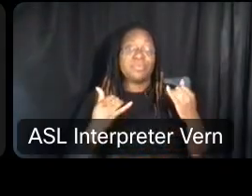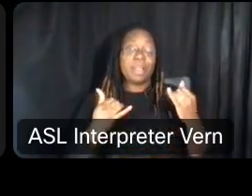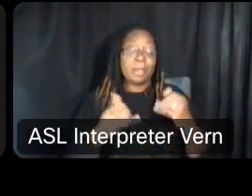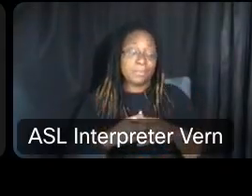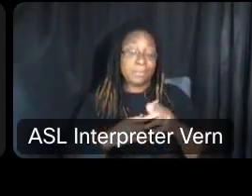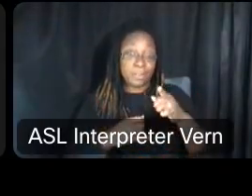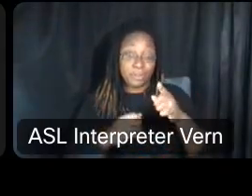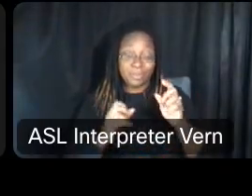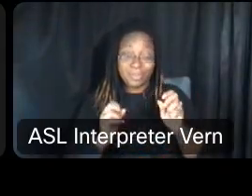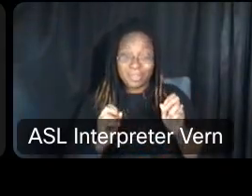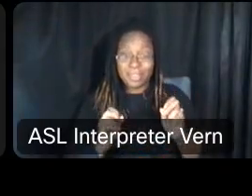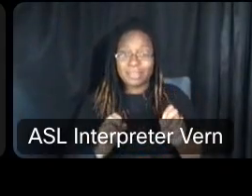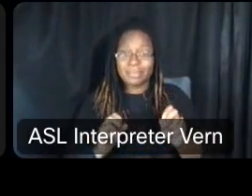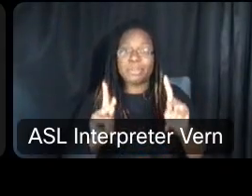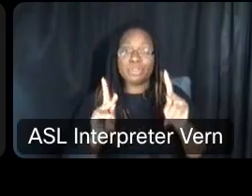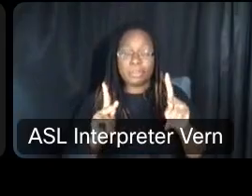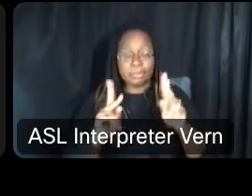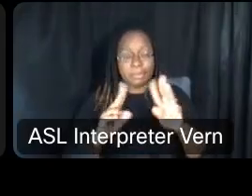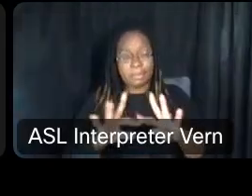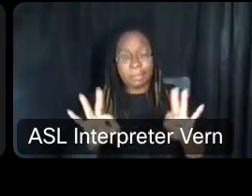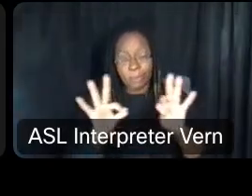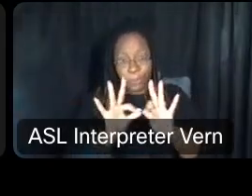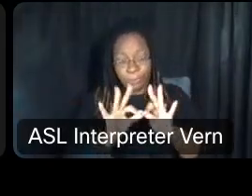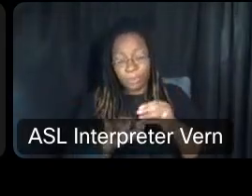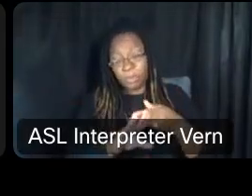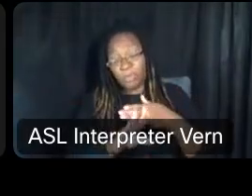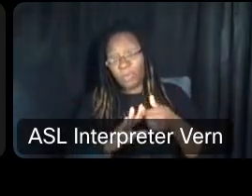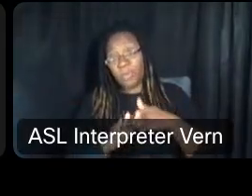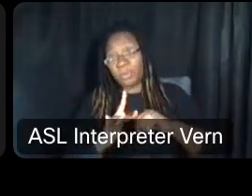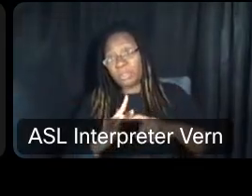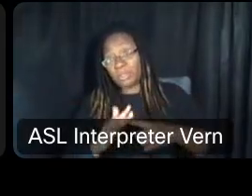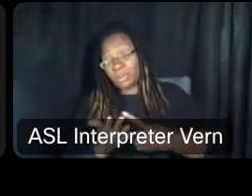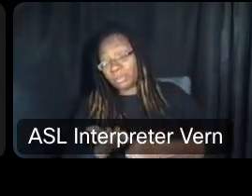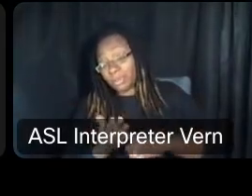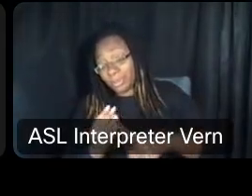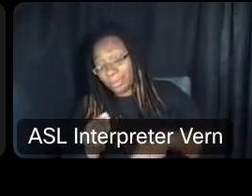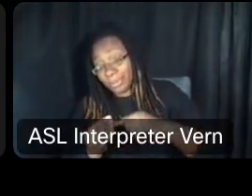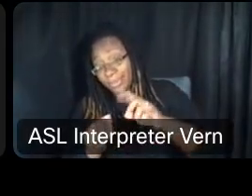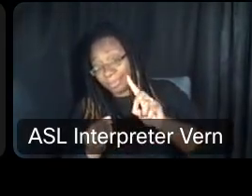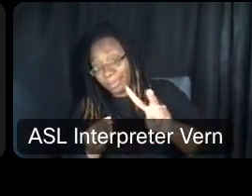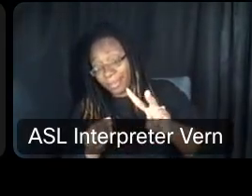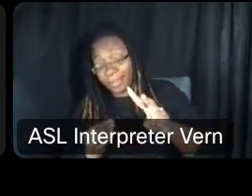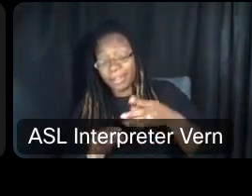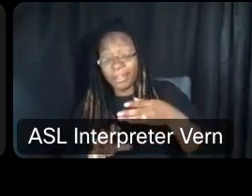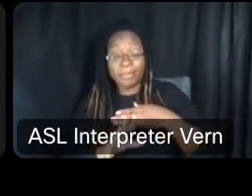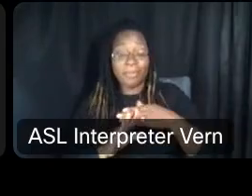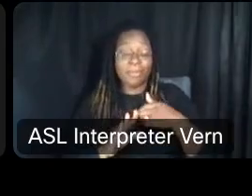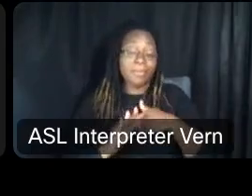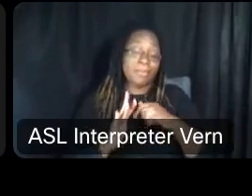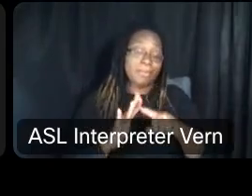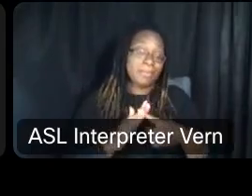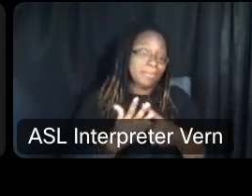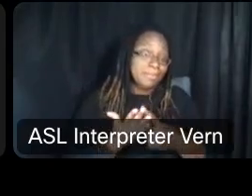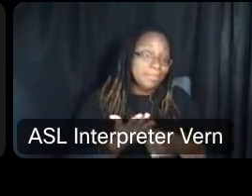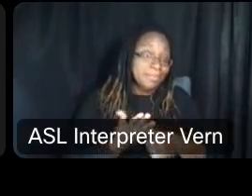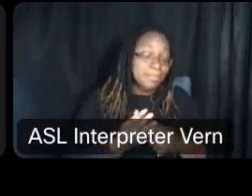matters. So before we jump into a conversation around domestic violence, before we jump into a conversation where